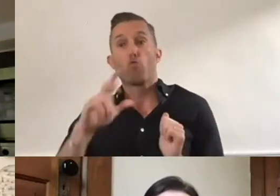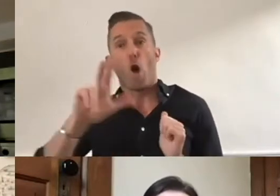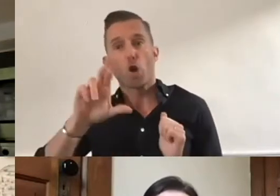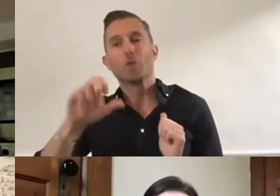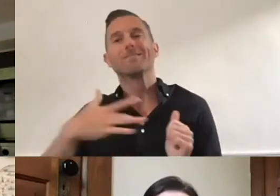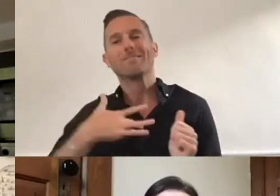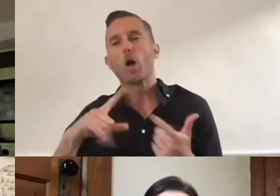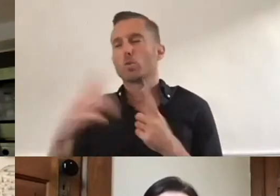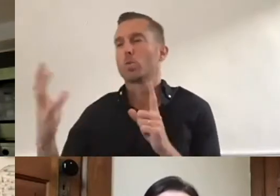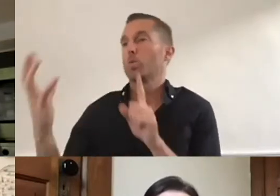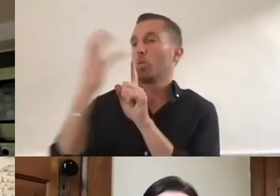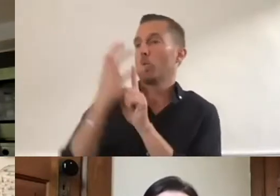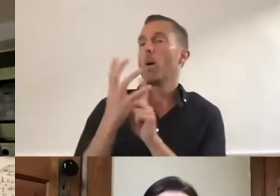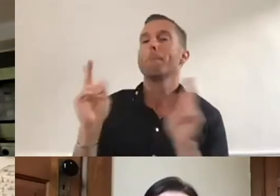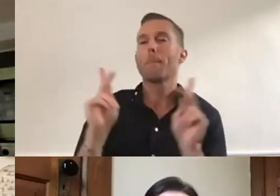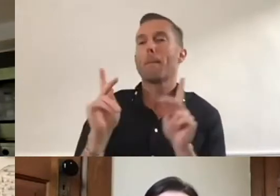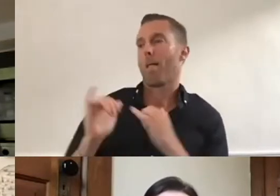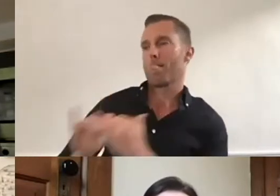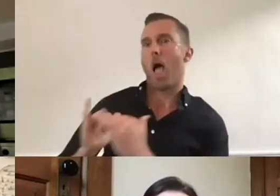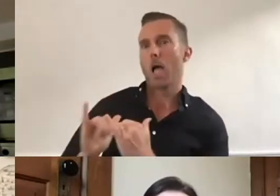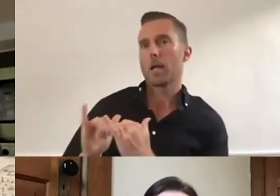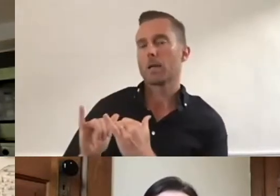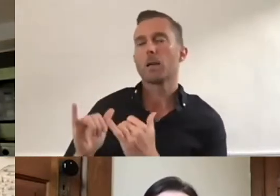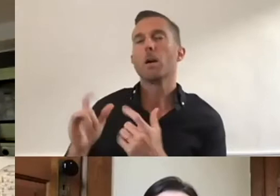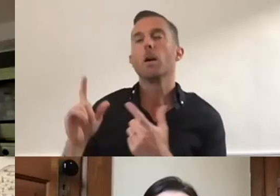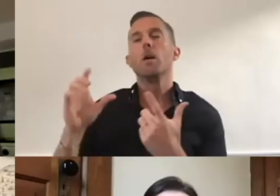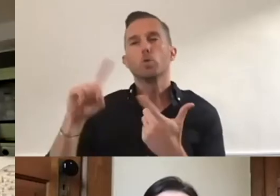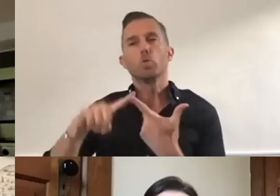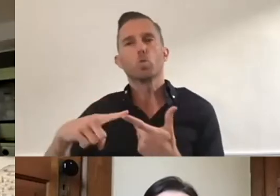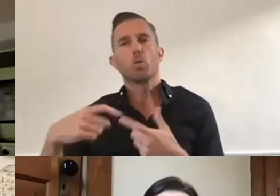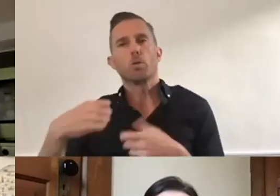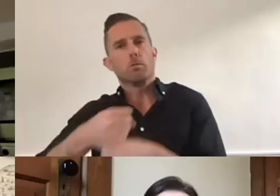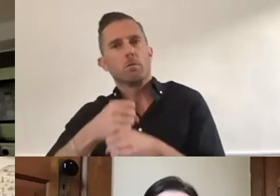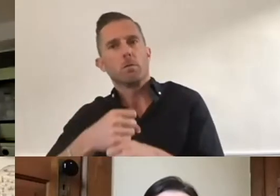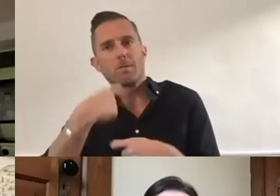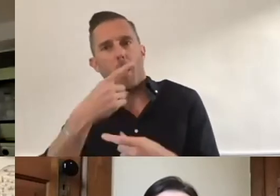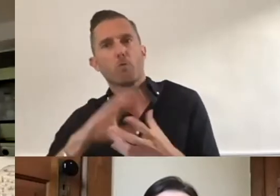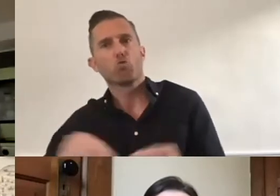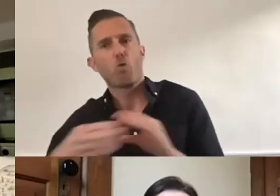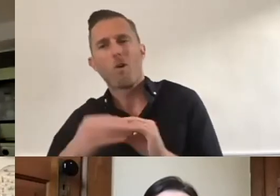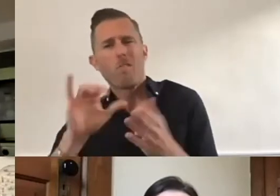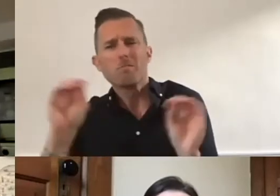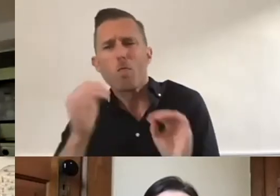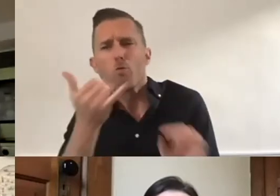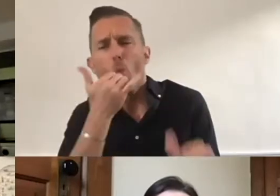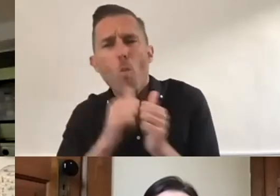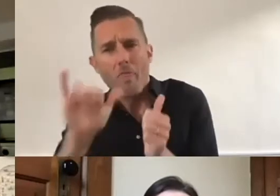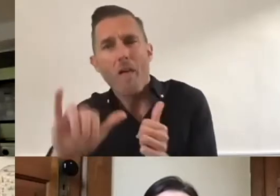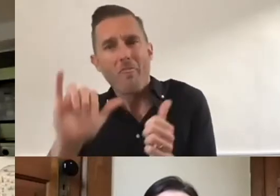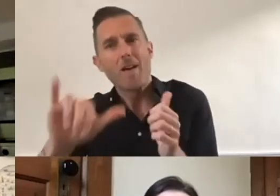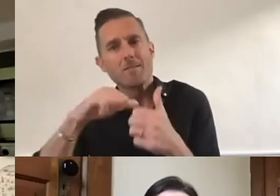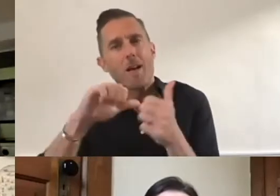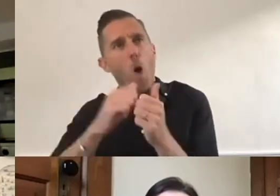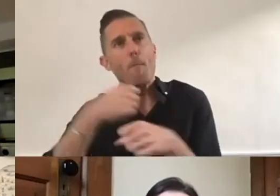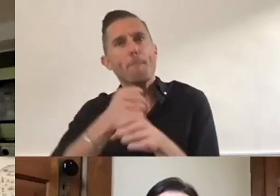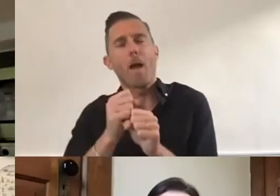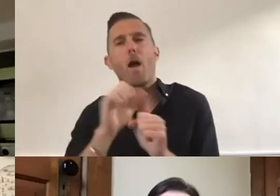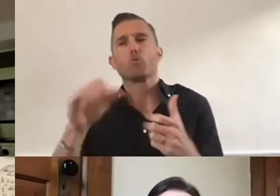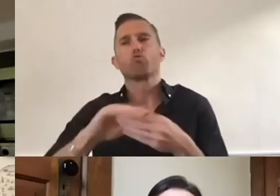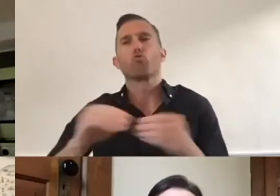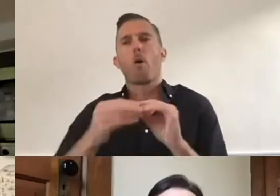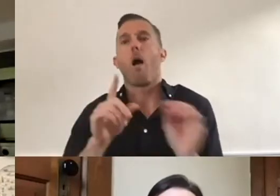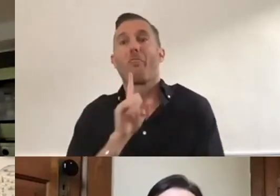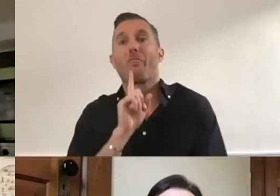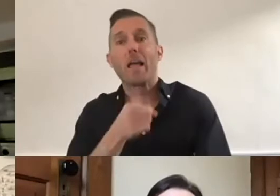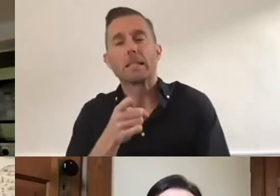story. And I don't think there's anything wrong with that. I think that's part of what we try to do. That's how you make a story authentic, by telling a story that's